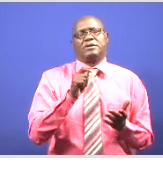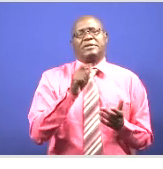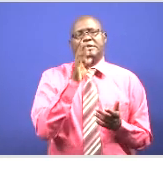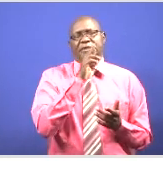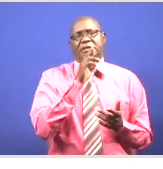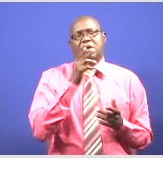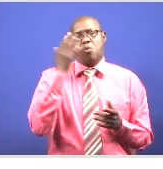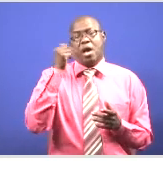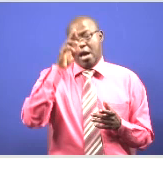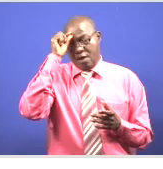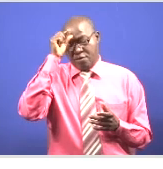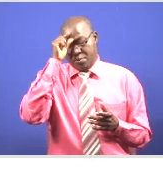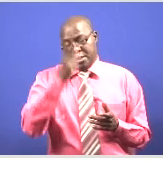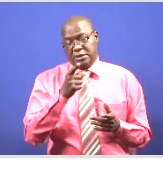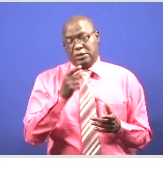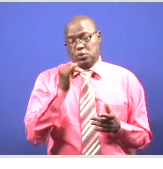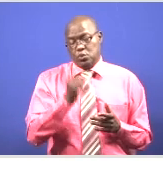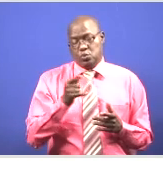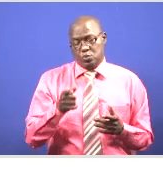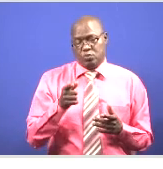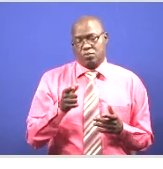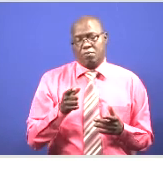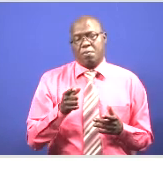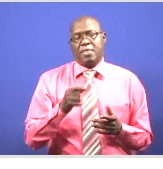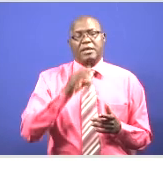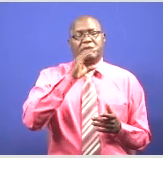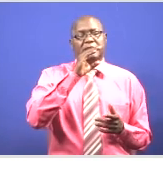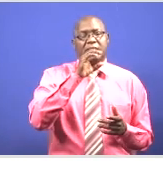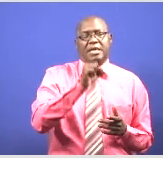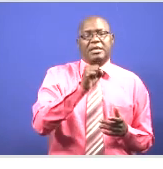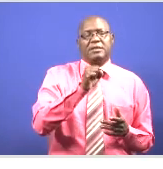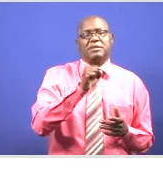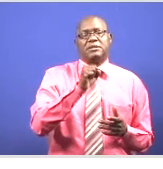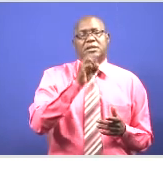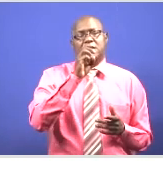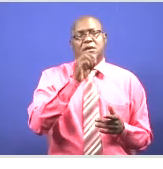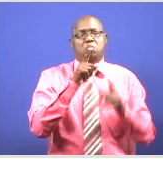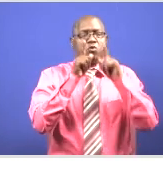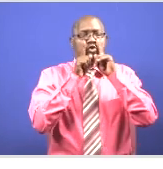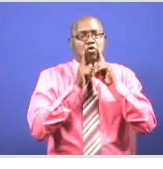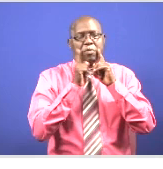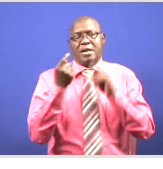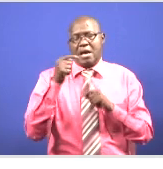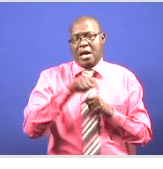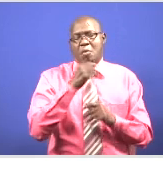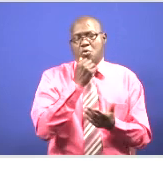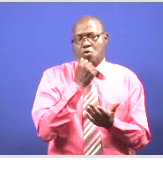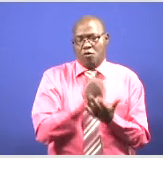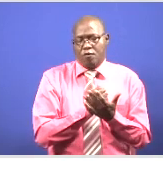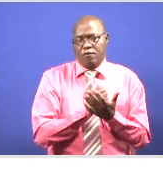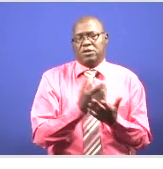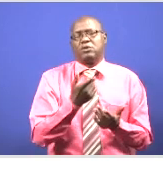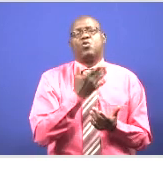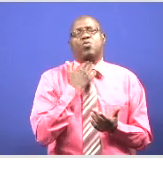in, the first thing that C.S. Murkomen, when he came to office, he said, I want to